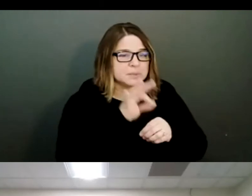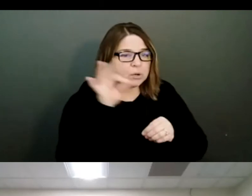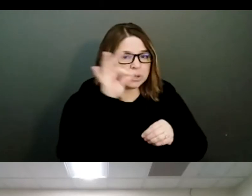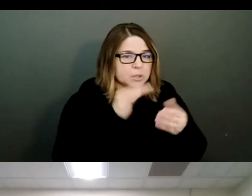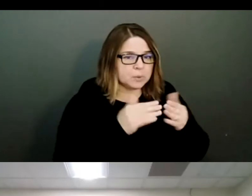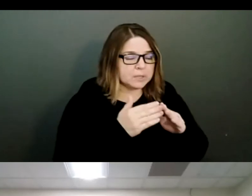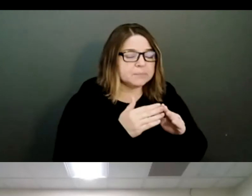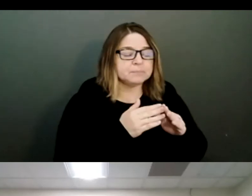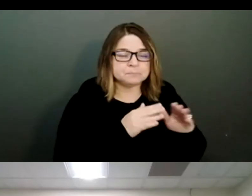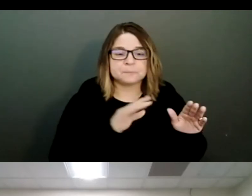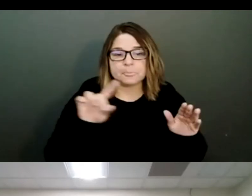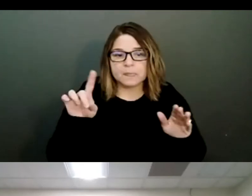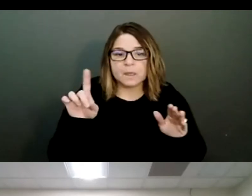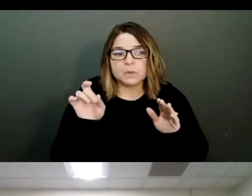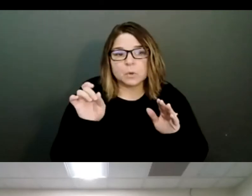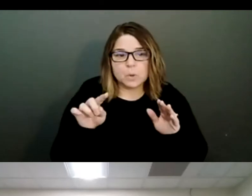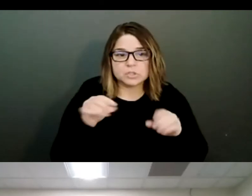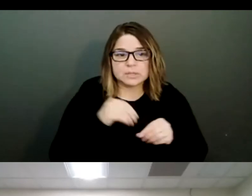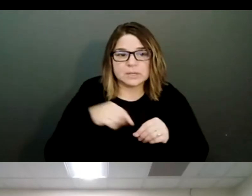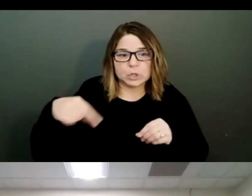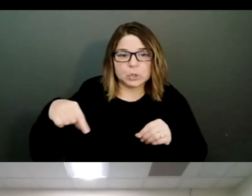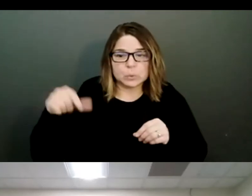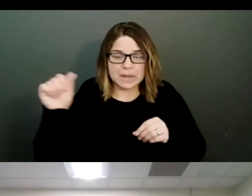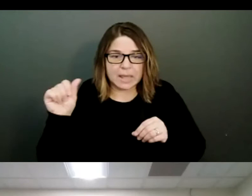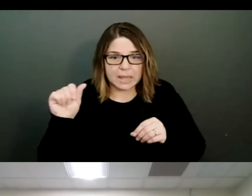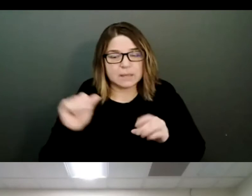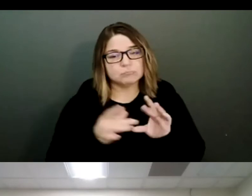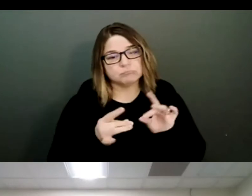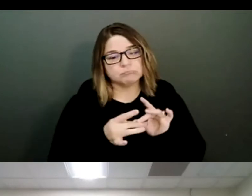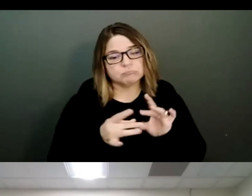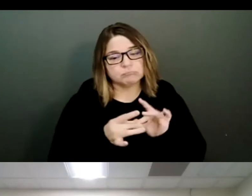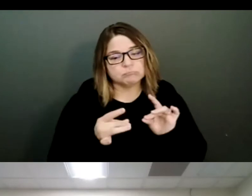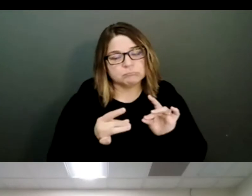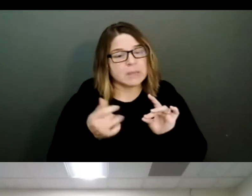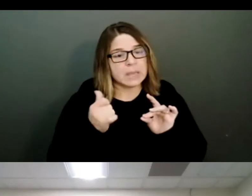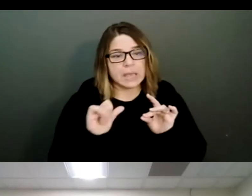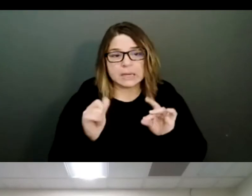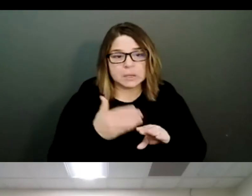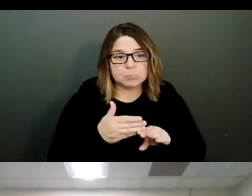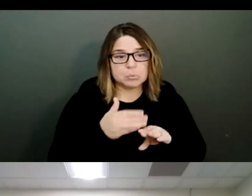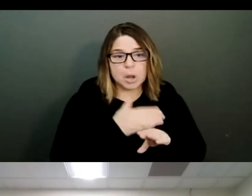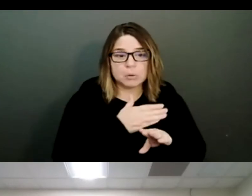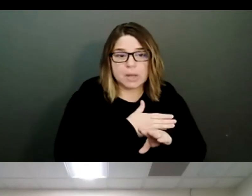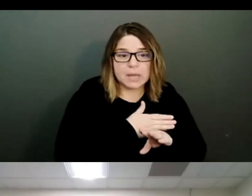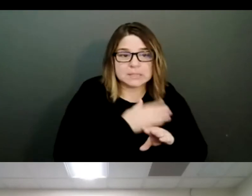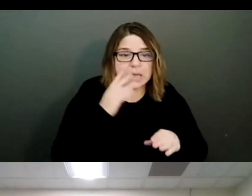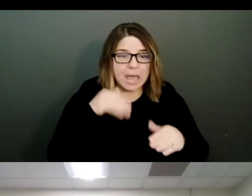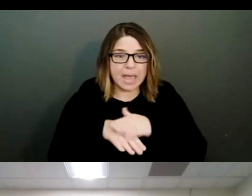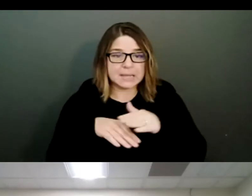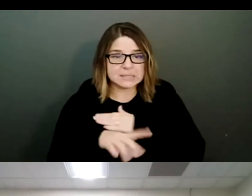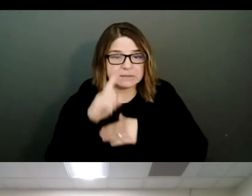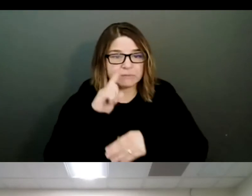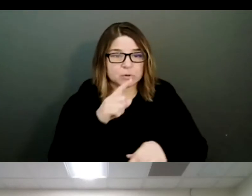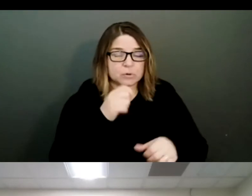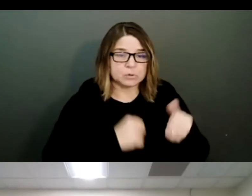in the Q&A was talking about, has there been any progress and access in support for caregivers who are